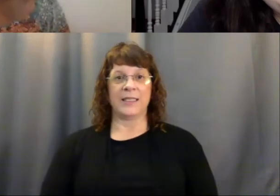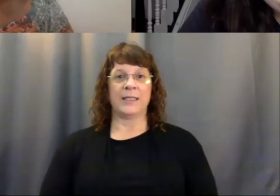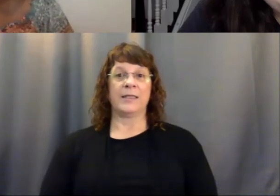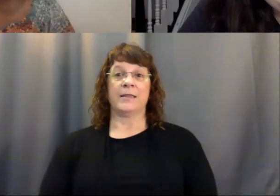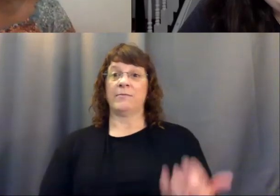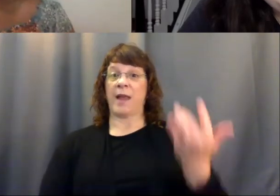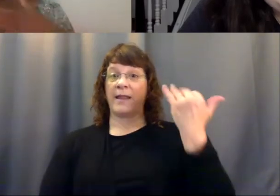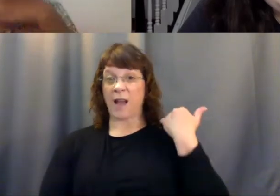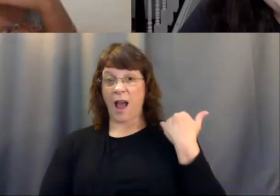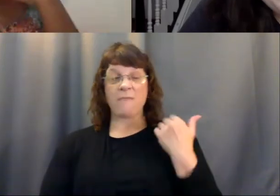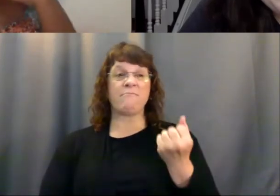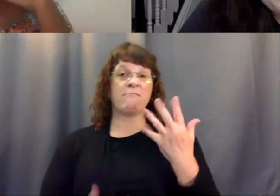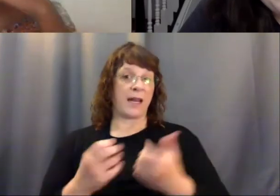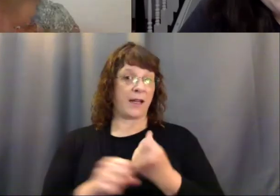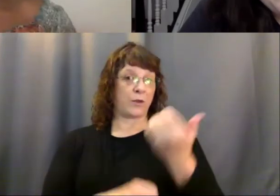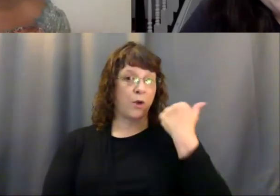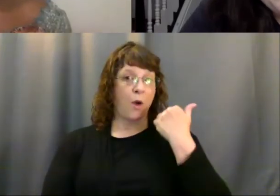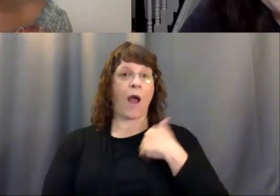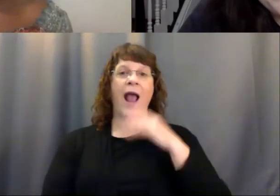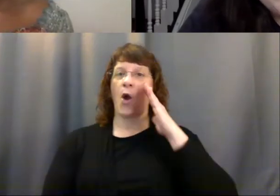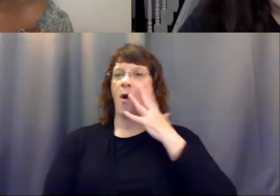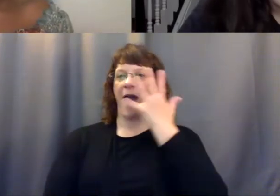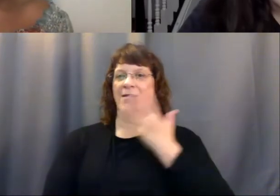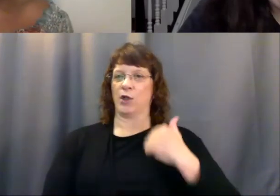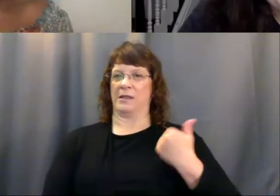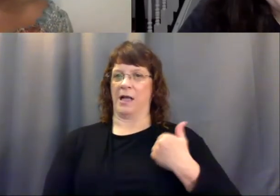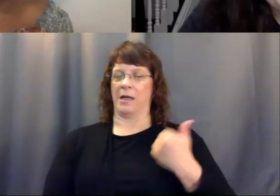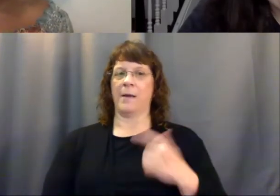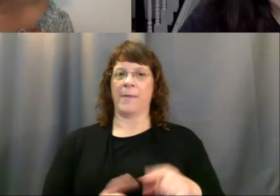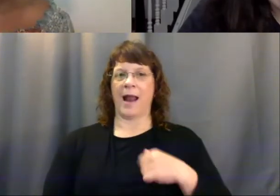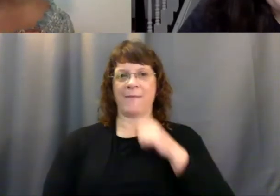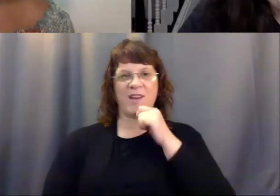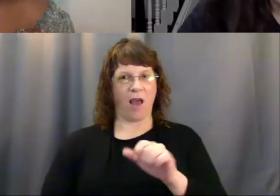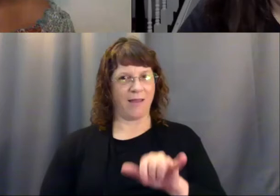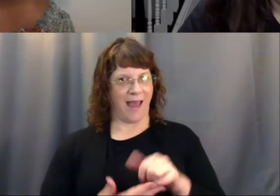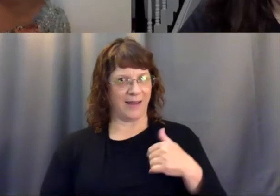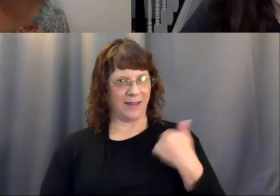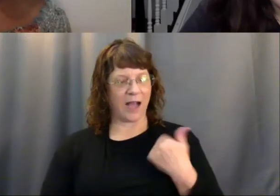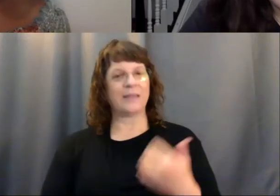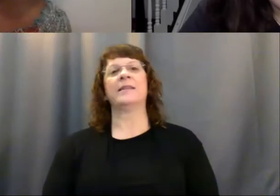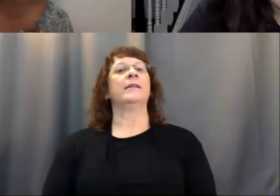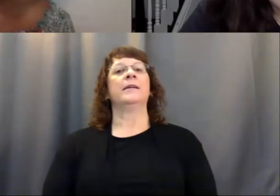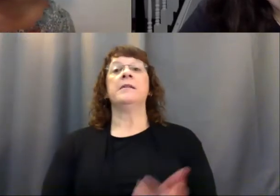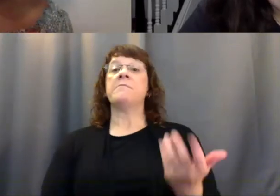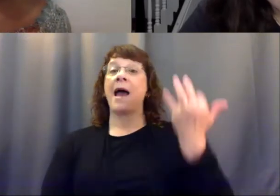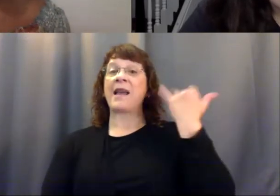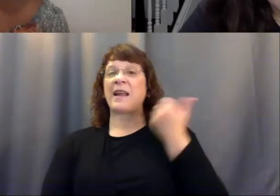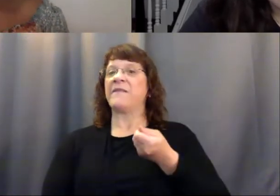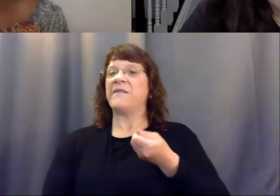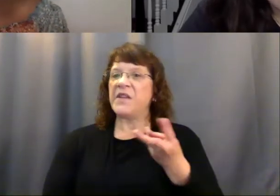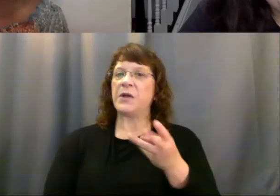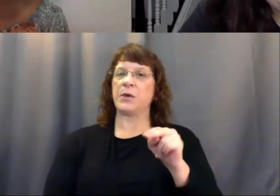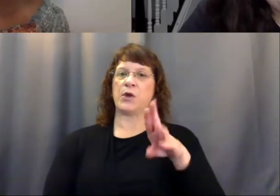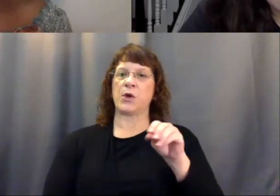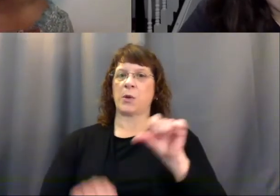time, this was many years ago, I know that I look youthful, but I'm not that young. At the time, there were only a few neuroscience programs